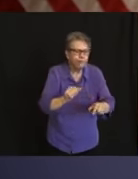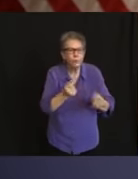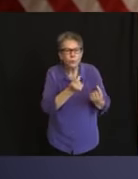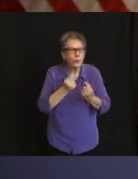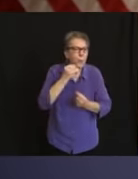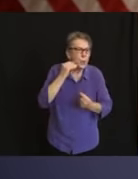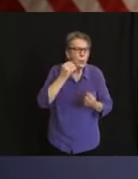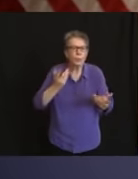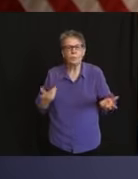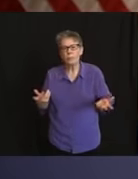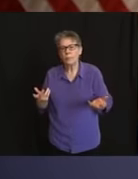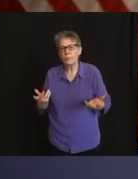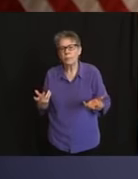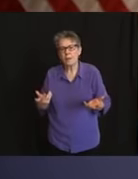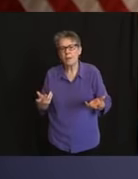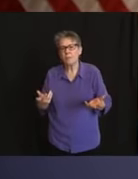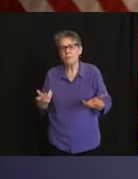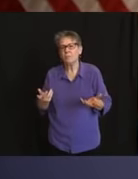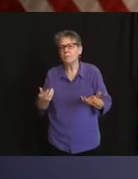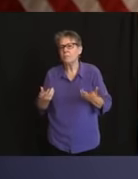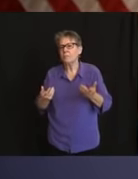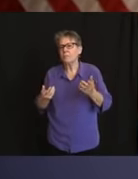down to you in the front here.